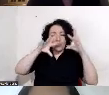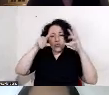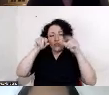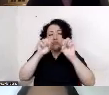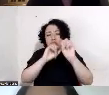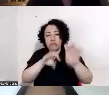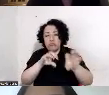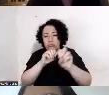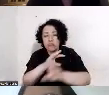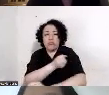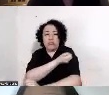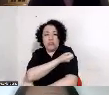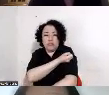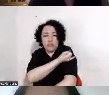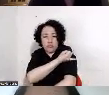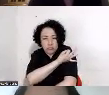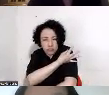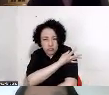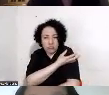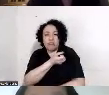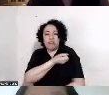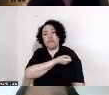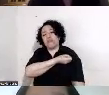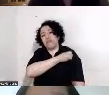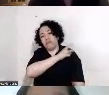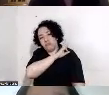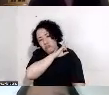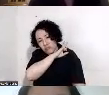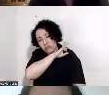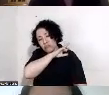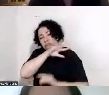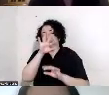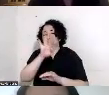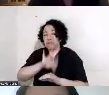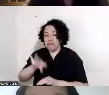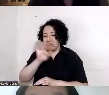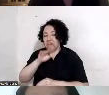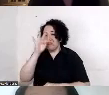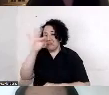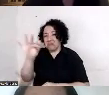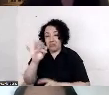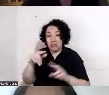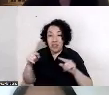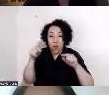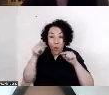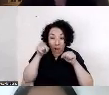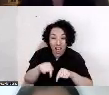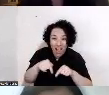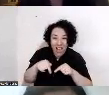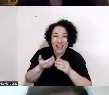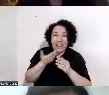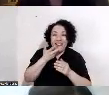ensino primário, ensino médio, e o que nós achamos é que esses tópicos sempre funcionam.